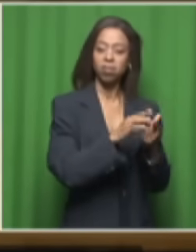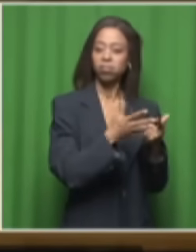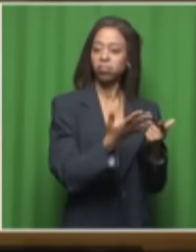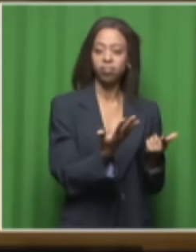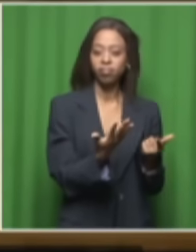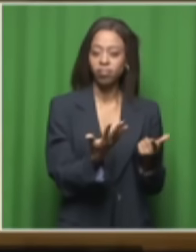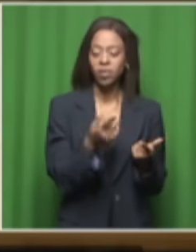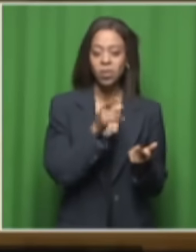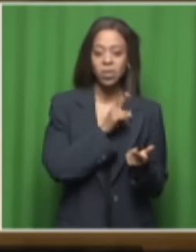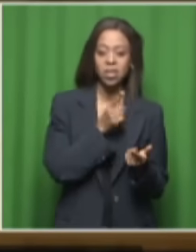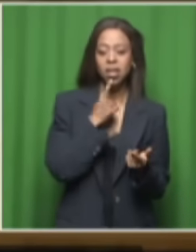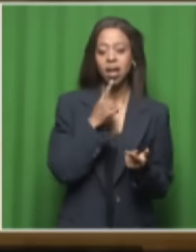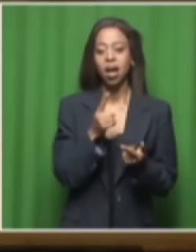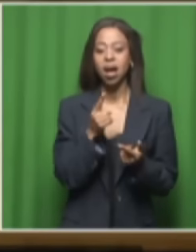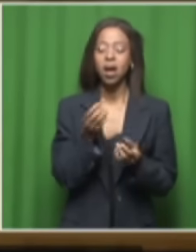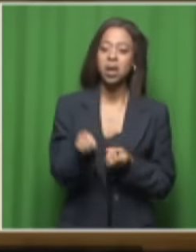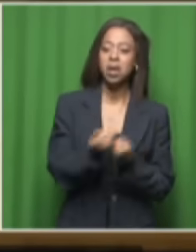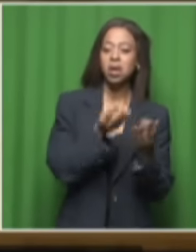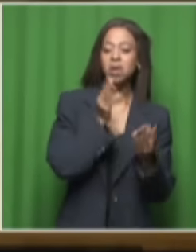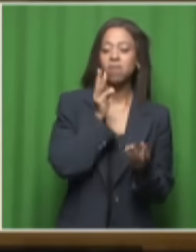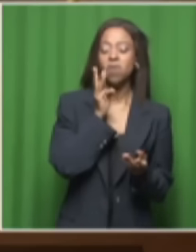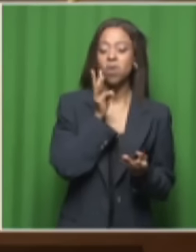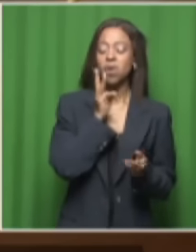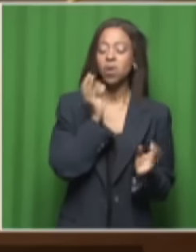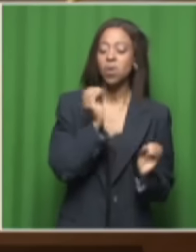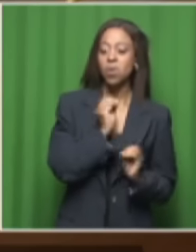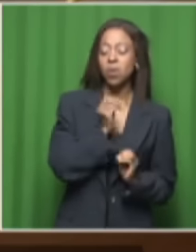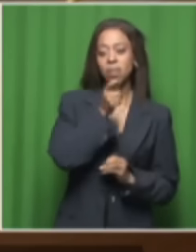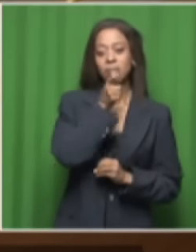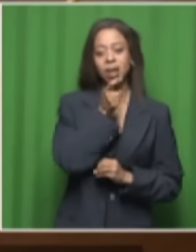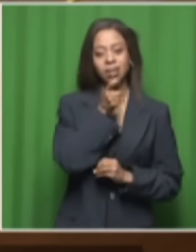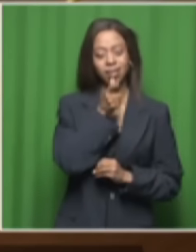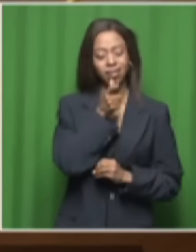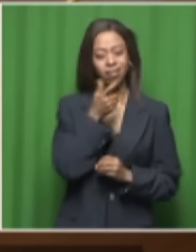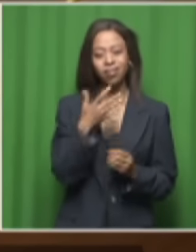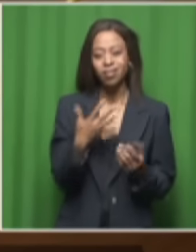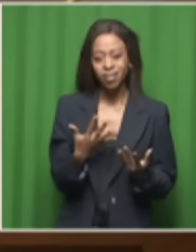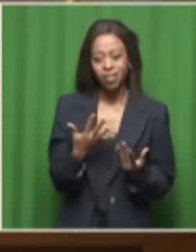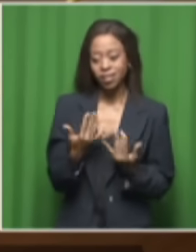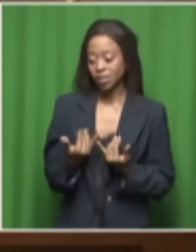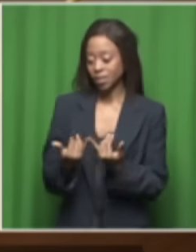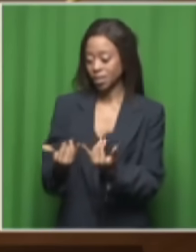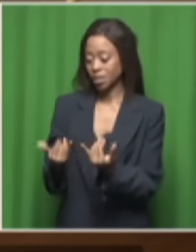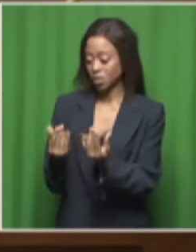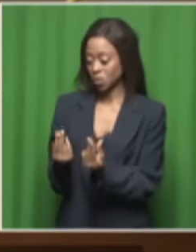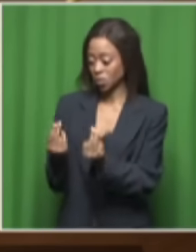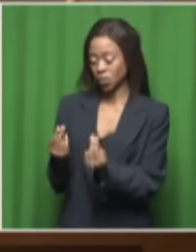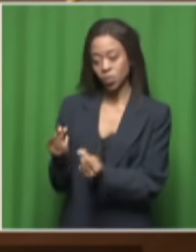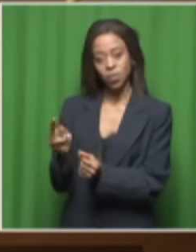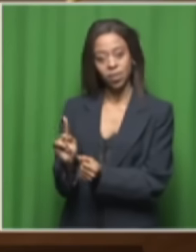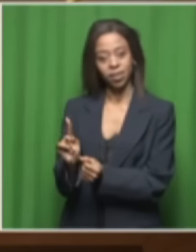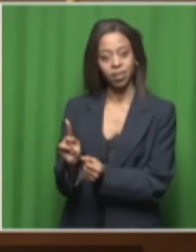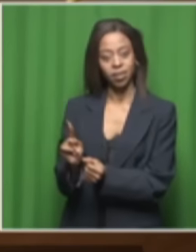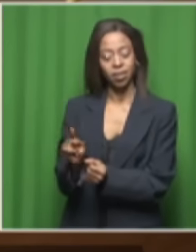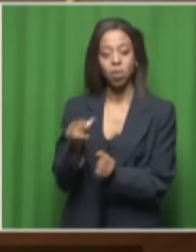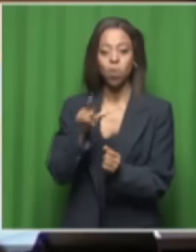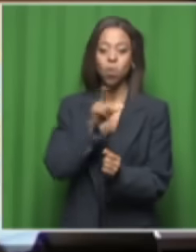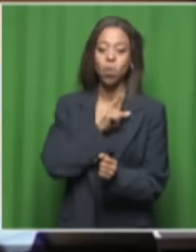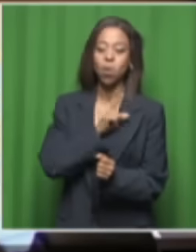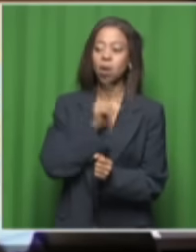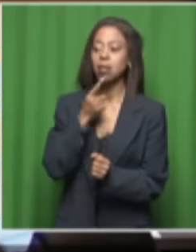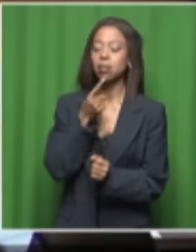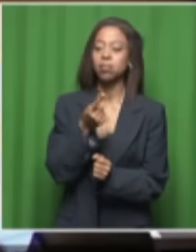of don't give them water, medicine, everything, and the actual actions. So it's almost like when they